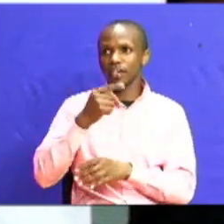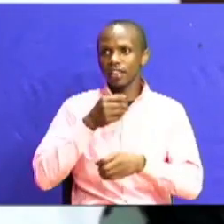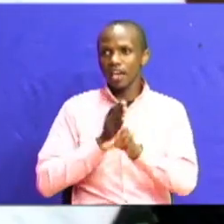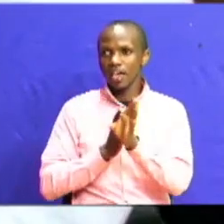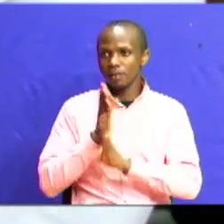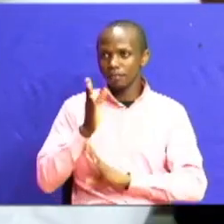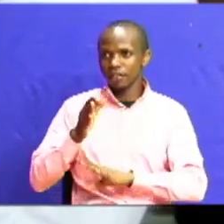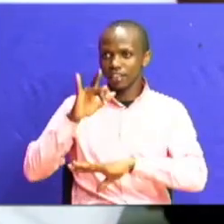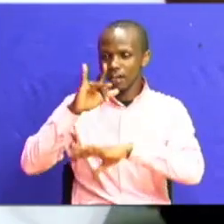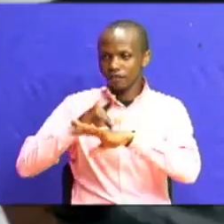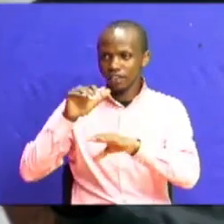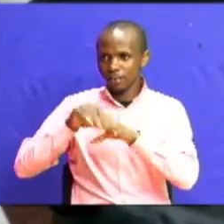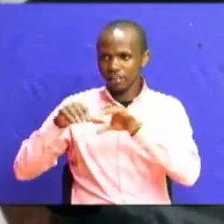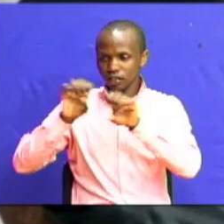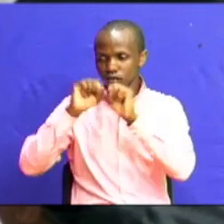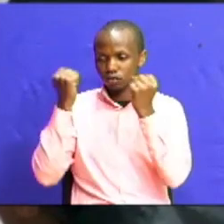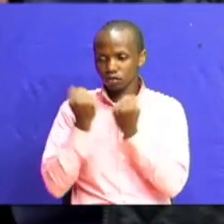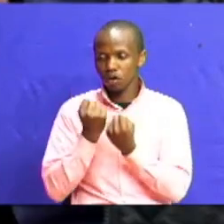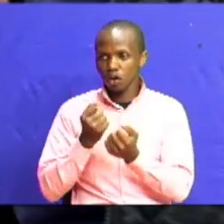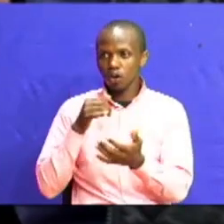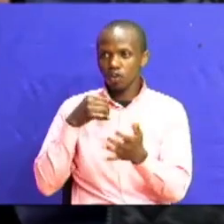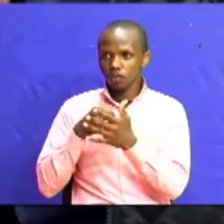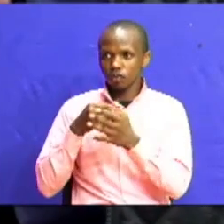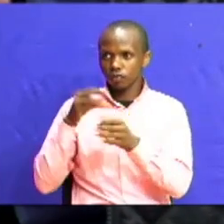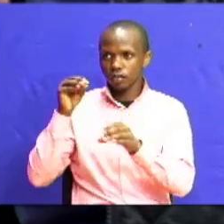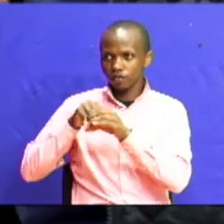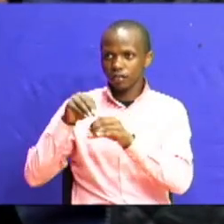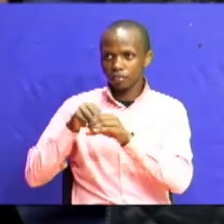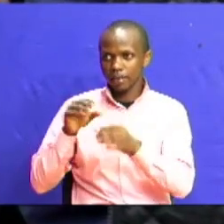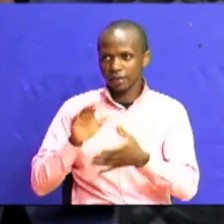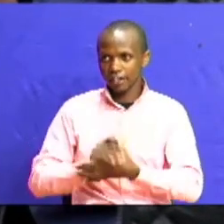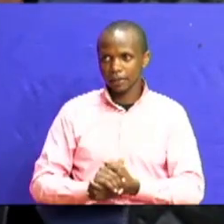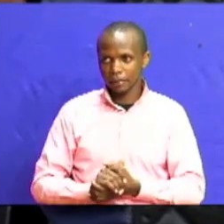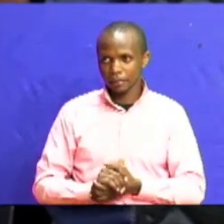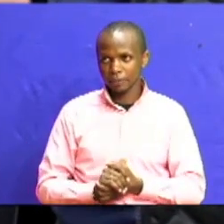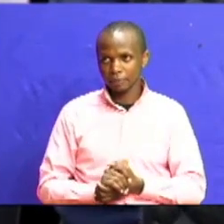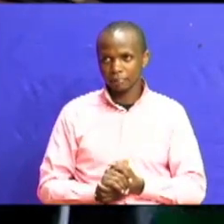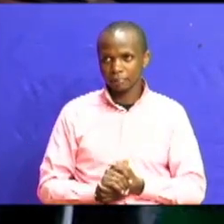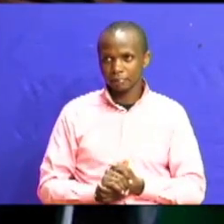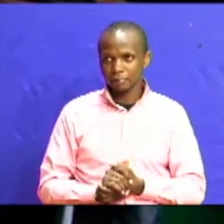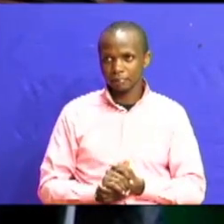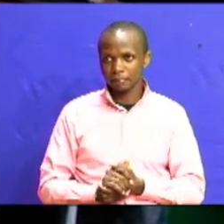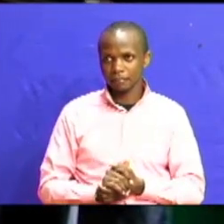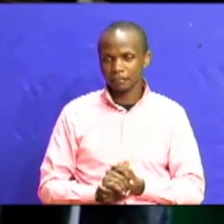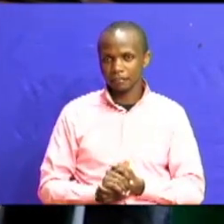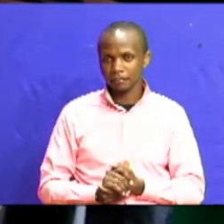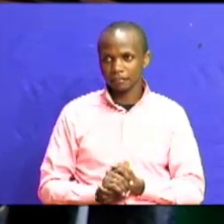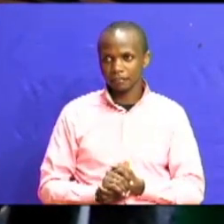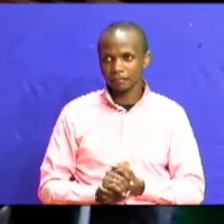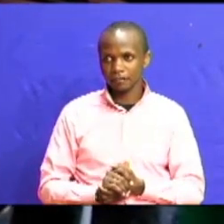in their communities through social investments. Hilary Kabila, GBS News.